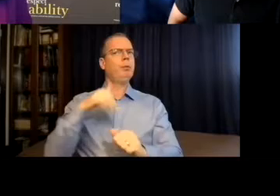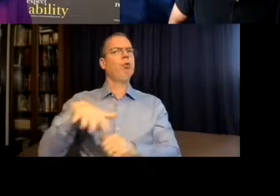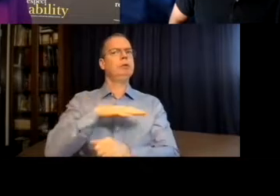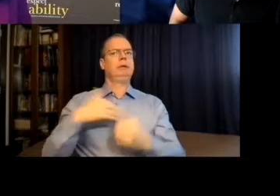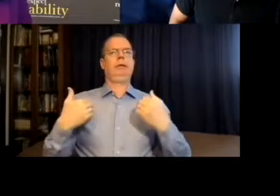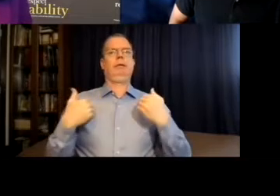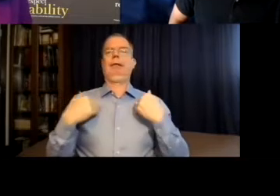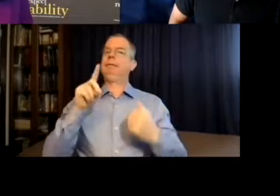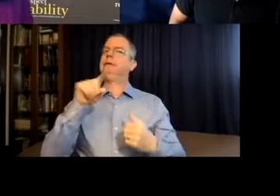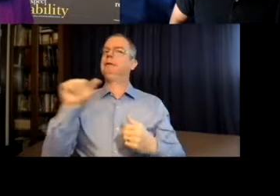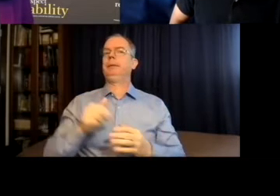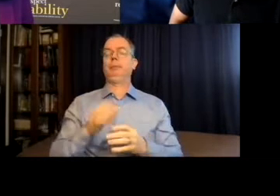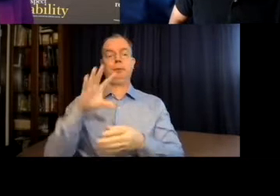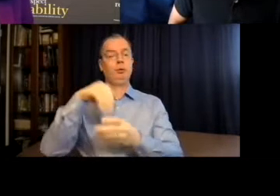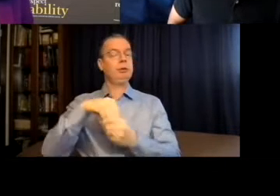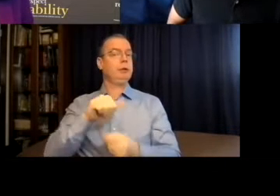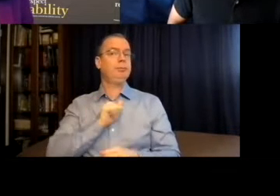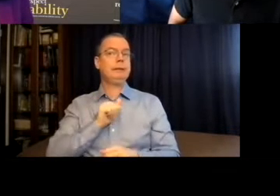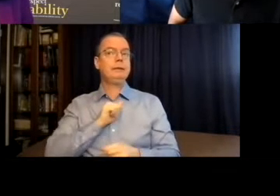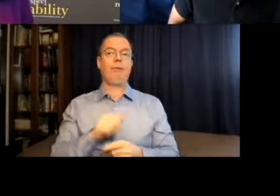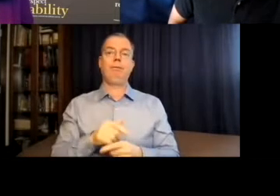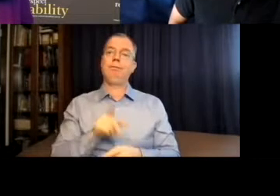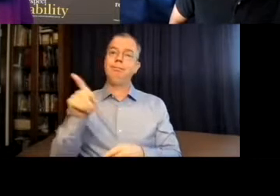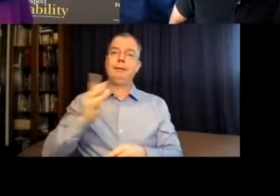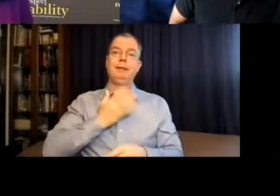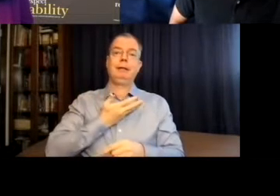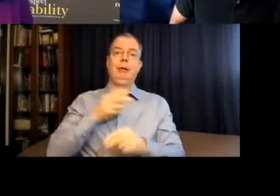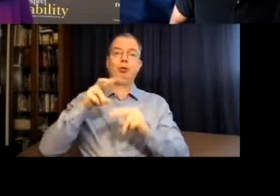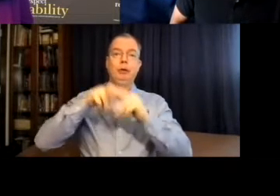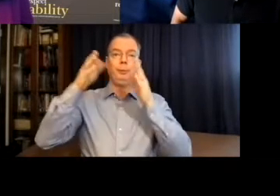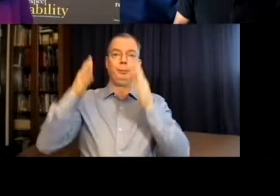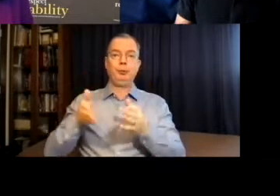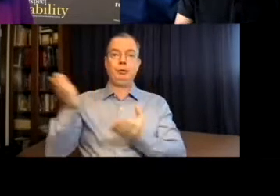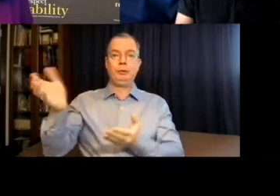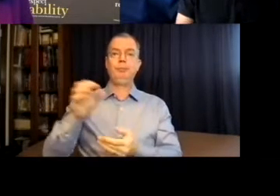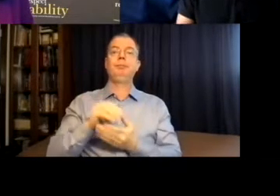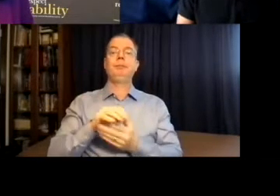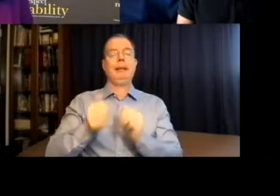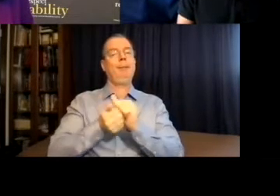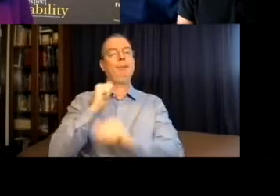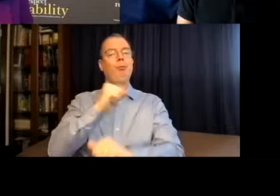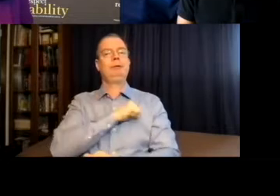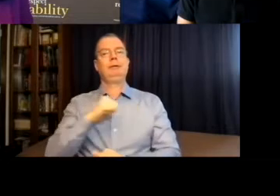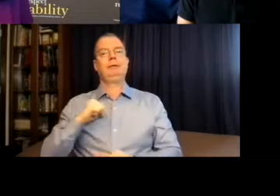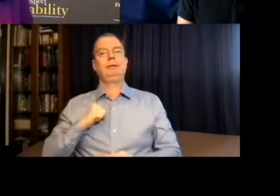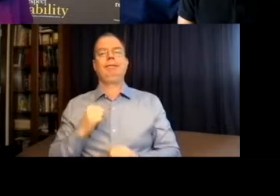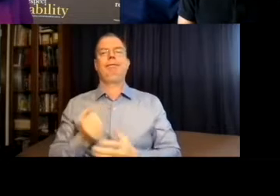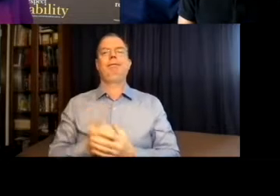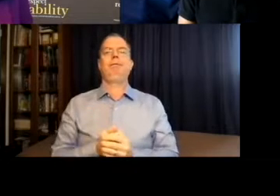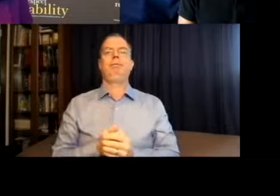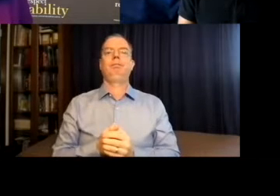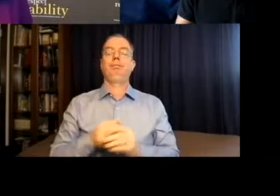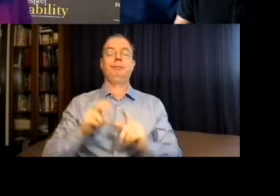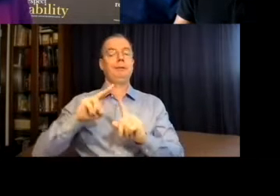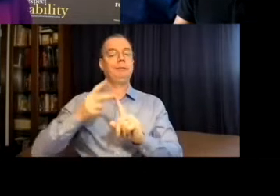And we have fabulous allies, but the majority of our team has disabilities, including myself, from our chairman to our staff.